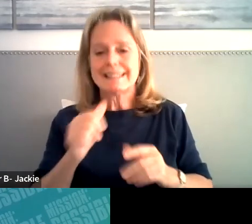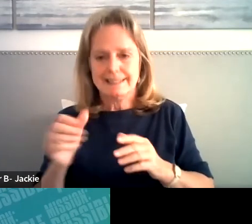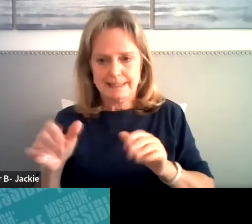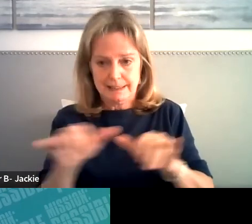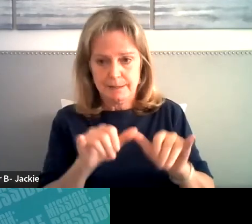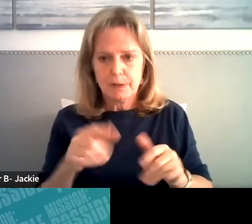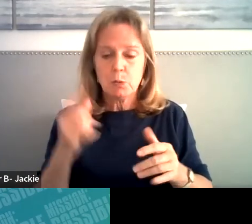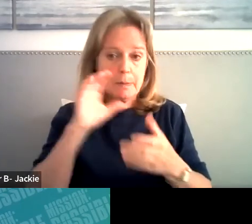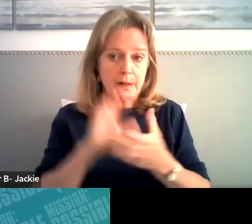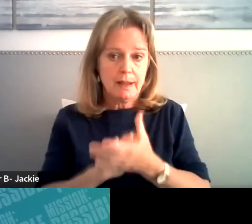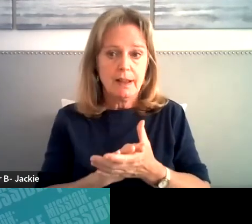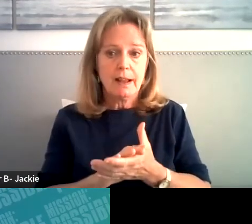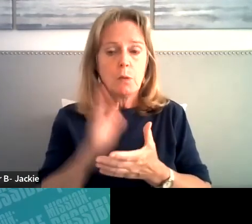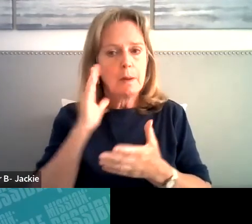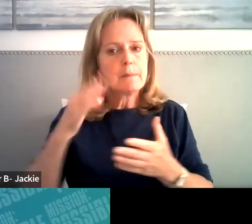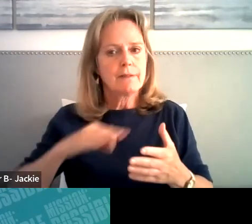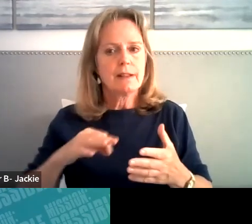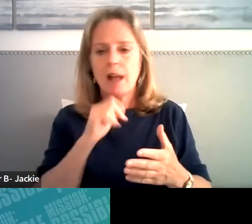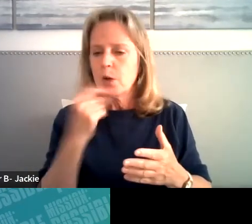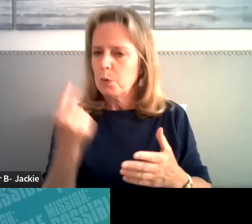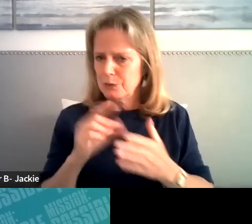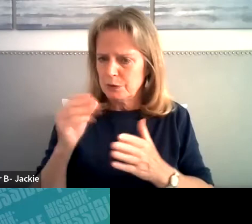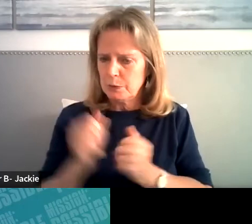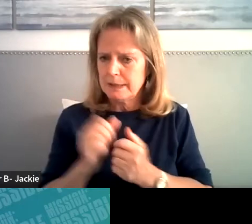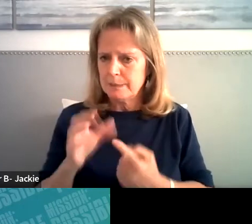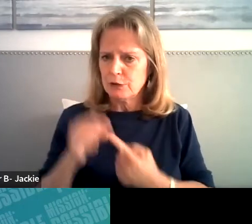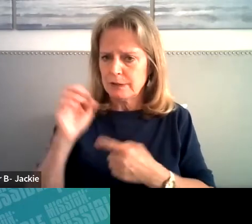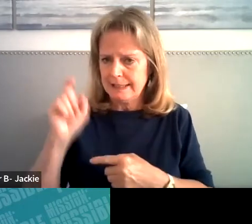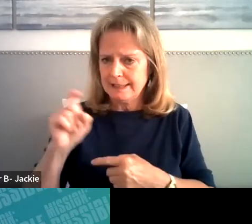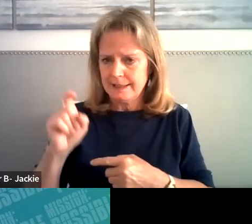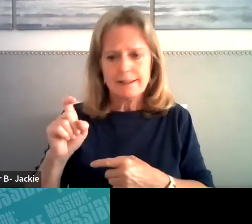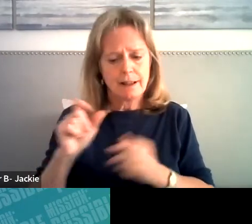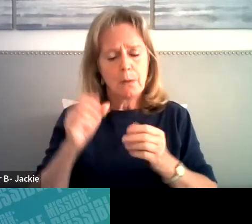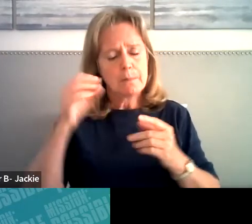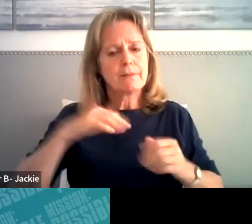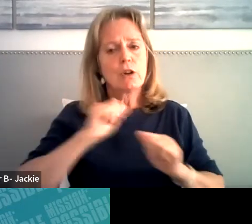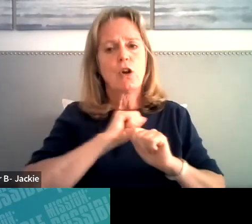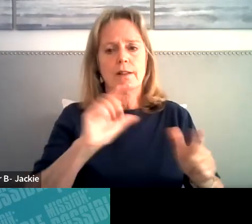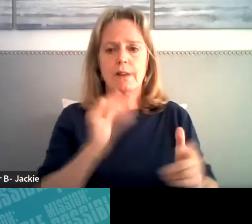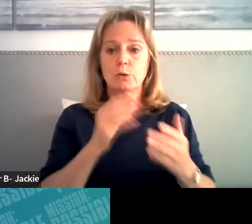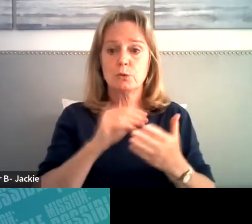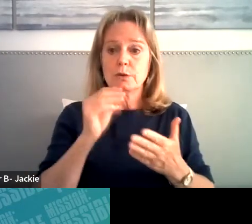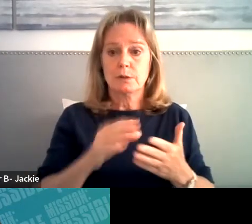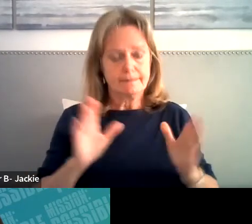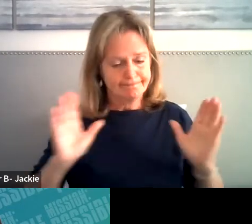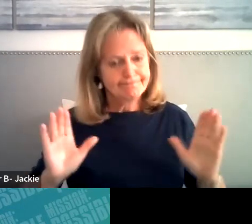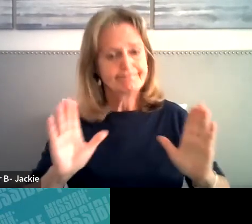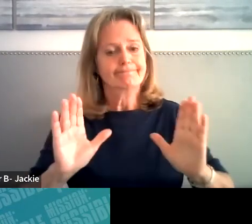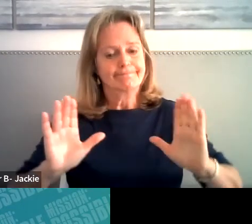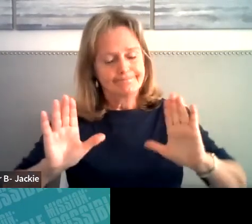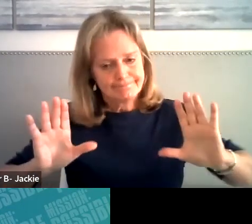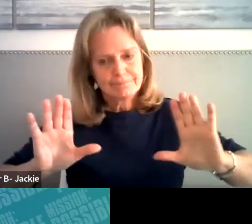we believe that it will benefit not just our students with special needs, but all of our students. And we pushed through the implementation